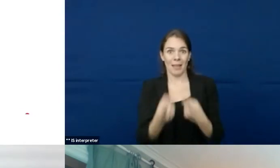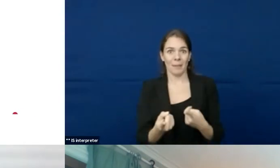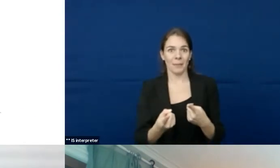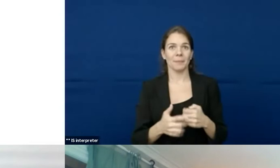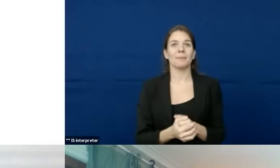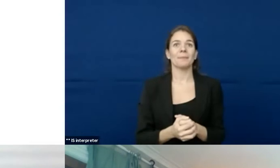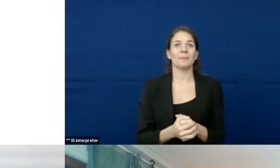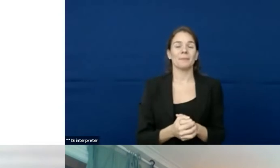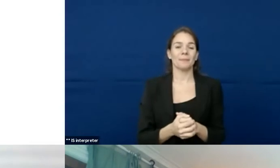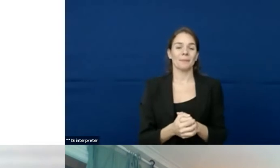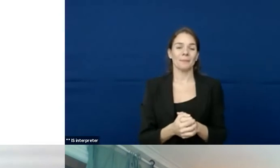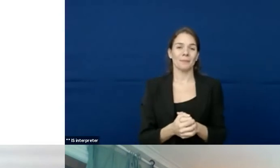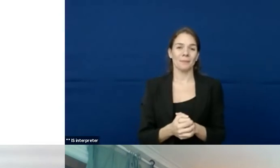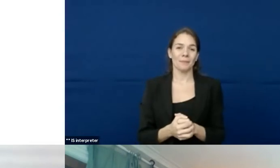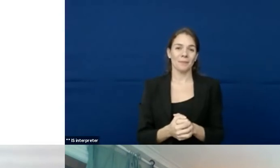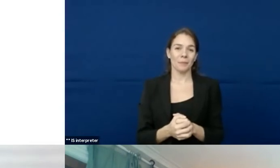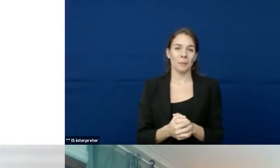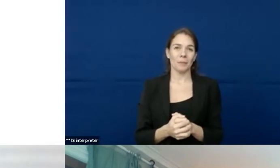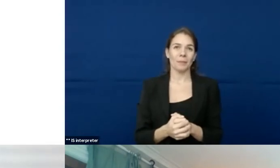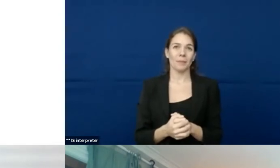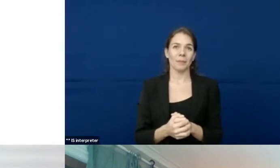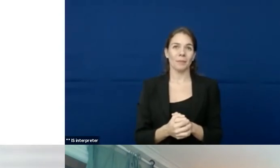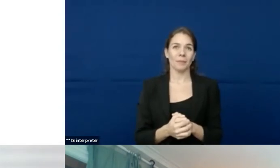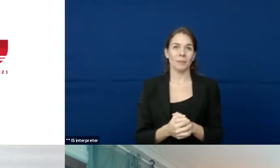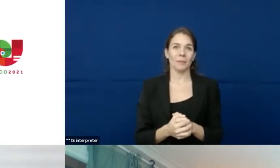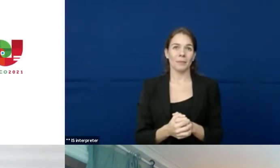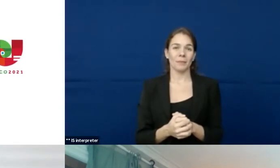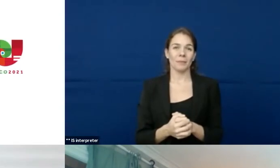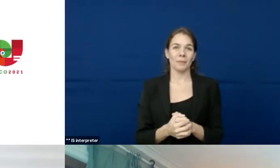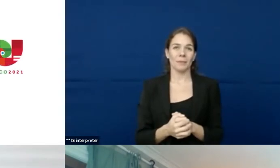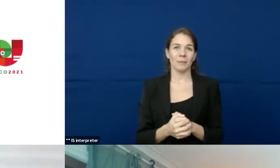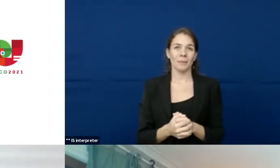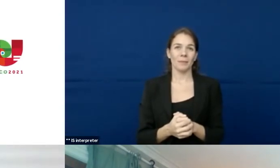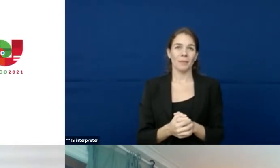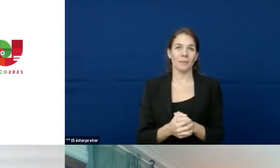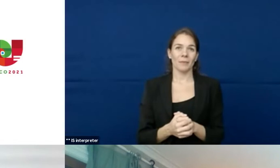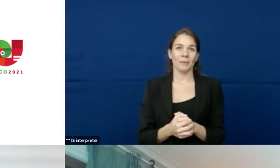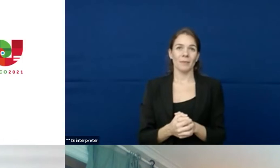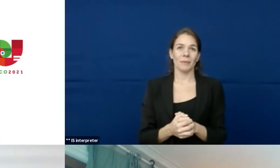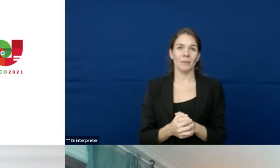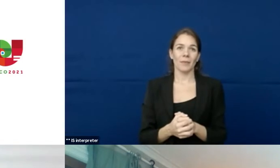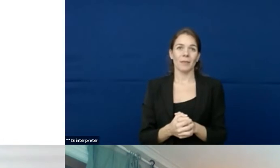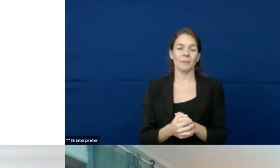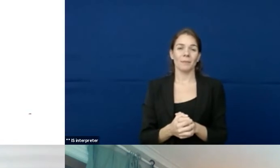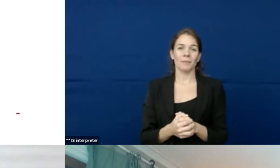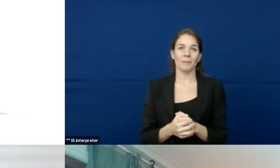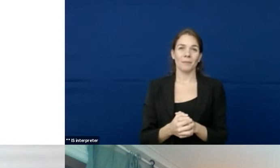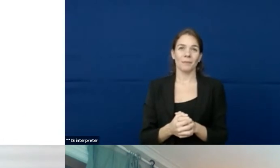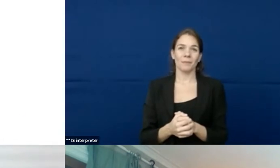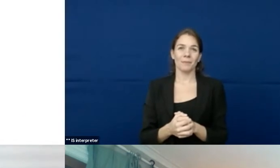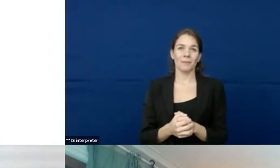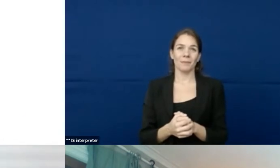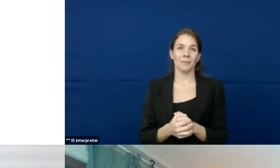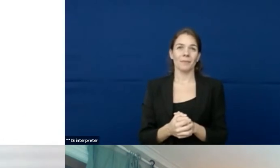speakers and panels so far how important it is to have gender transformative approaches to the work we do, and